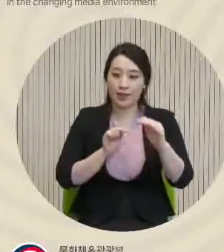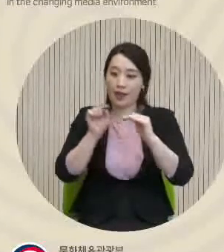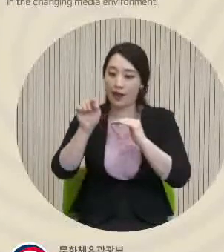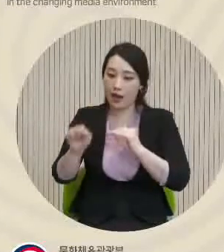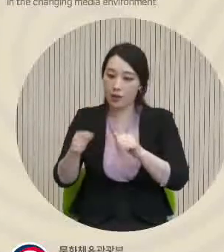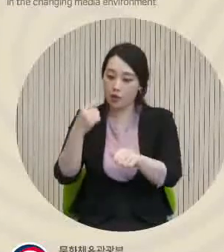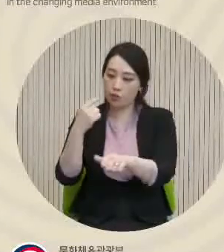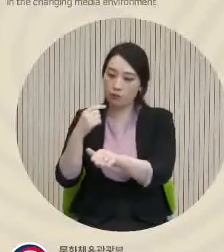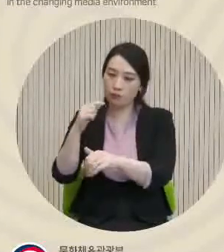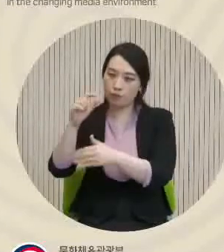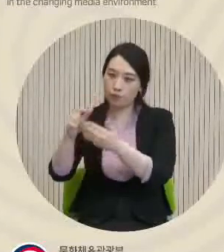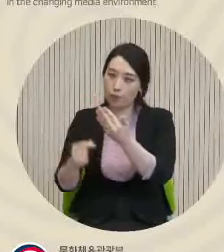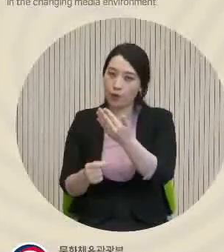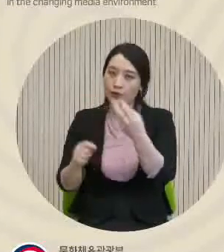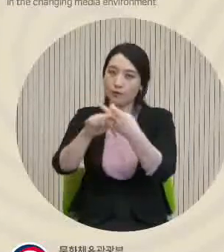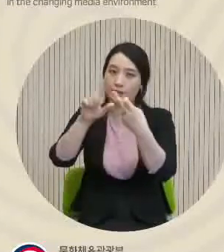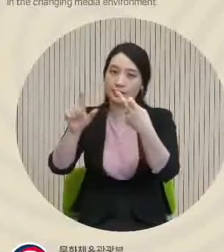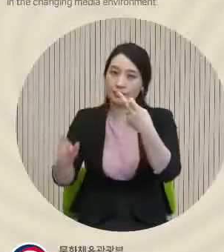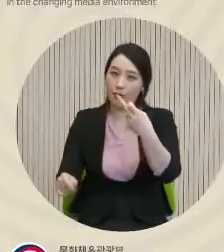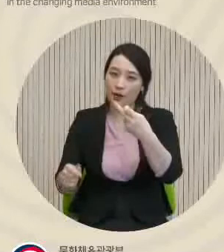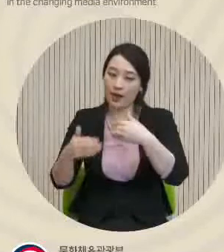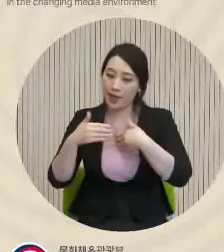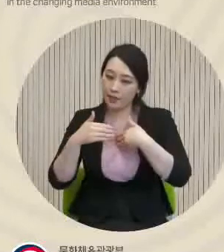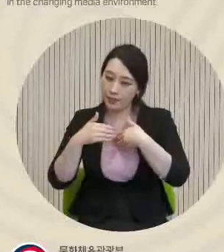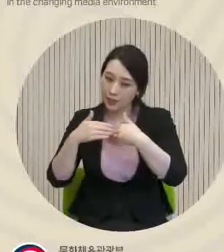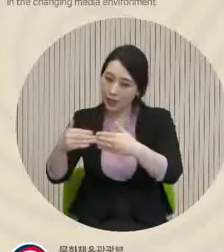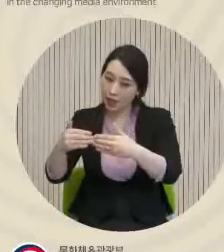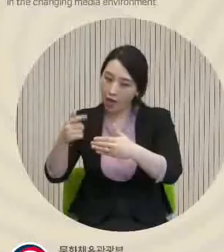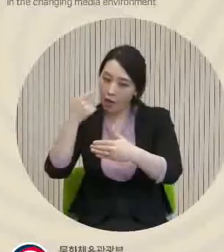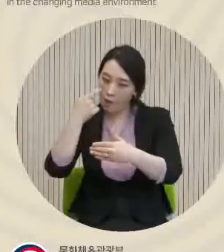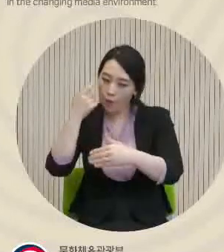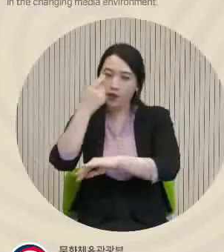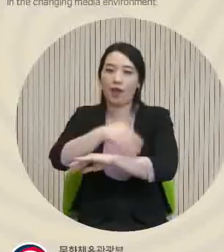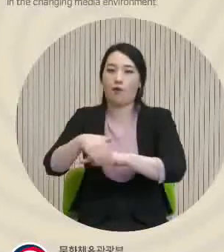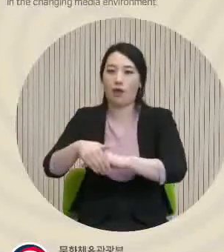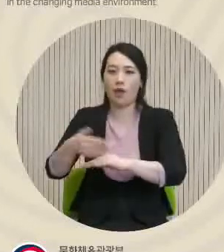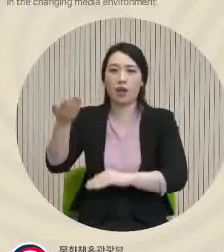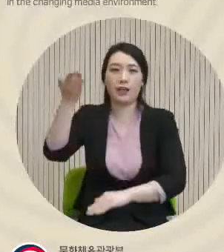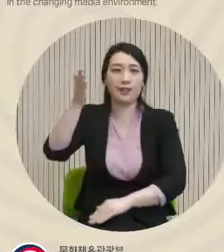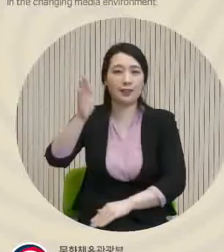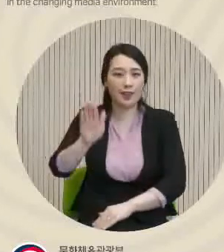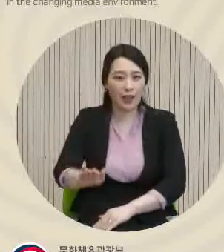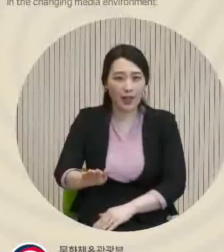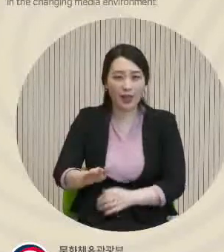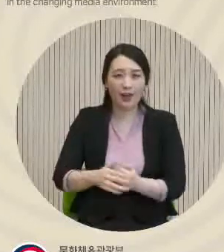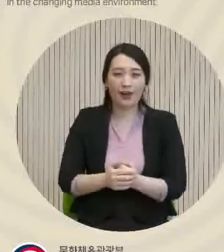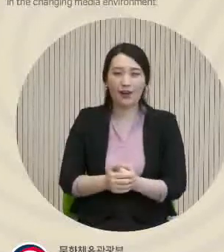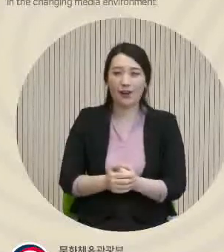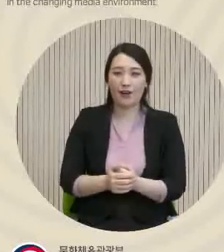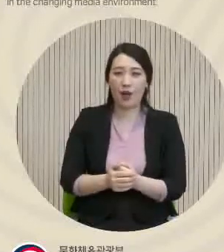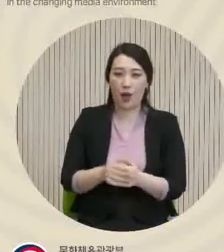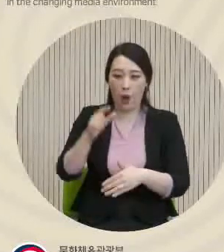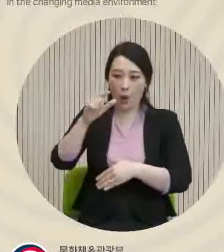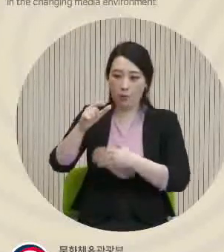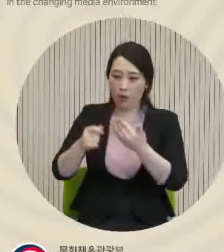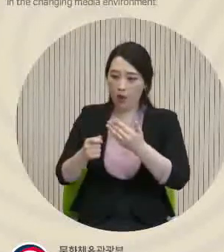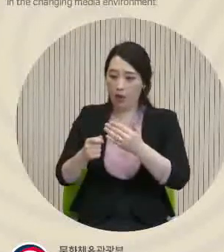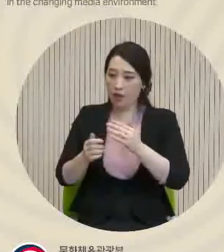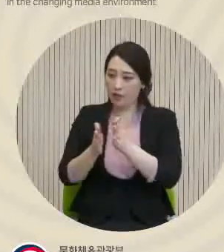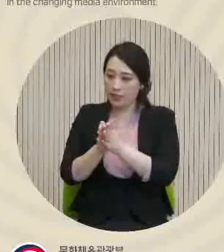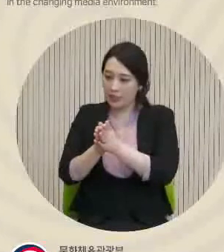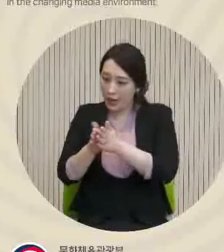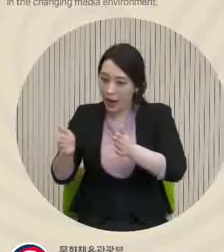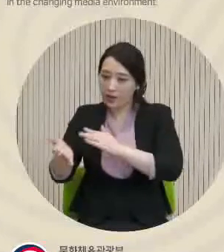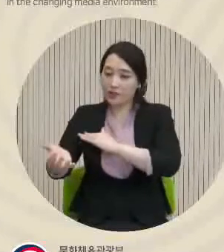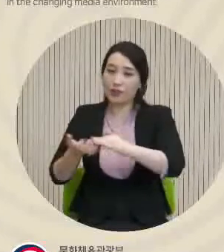to participate in the program. And the team visited a program, and they drew the plan in